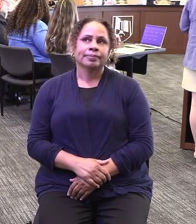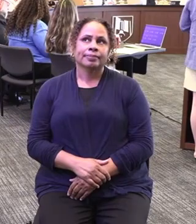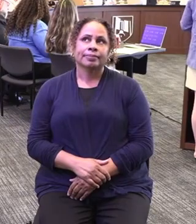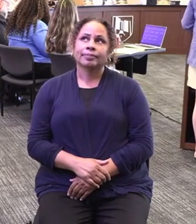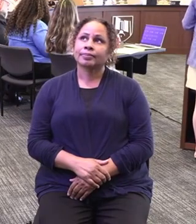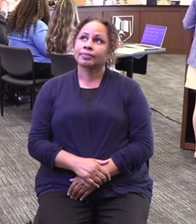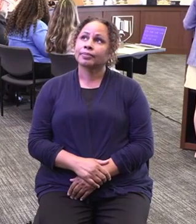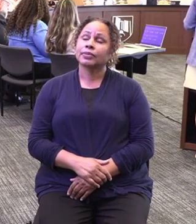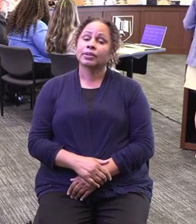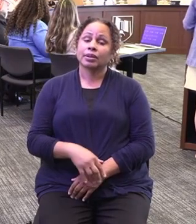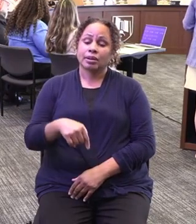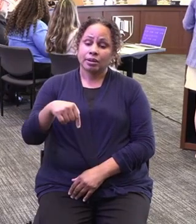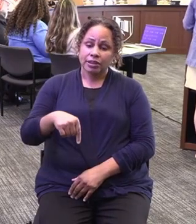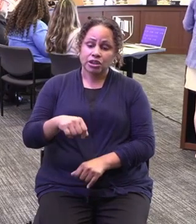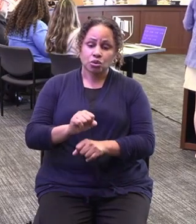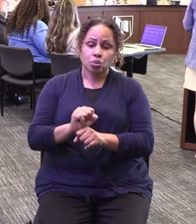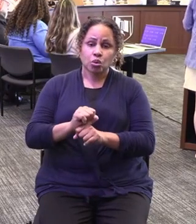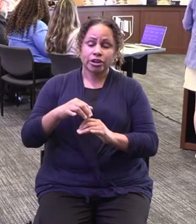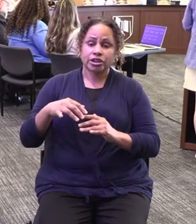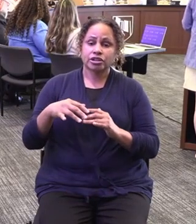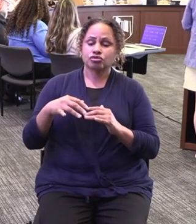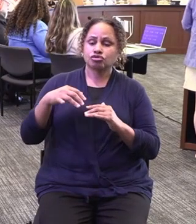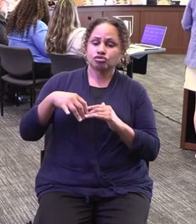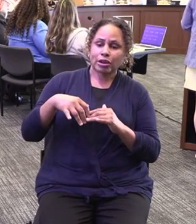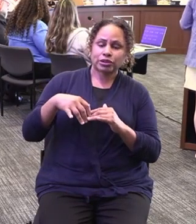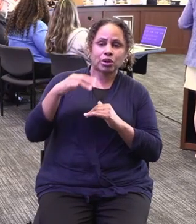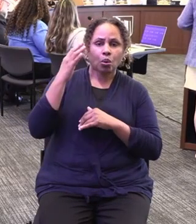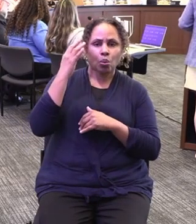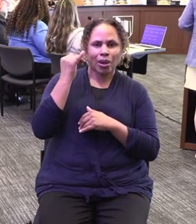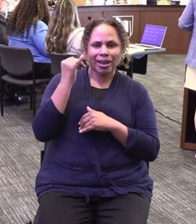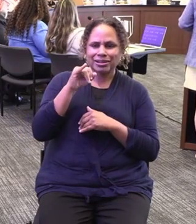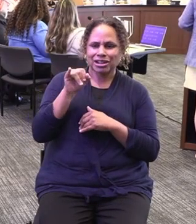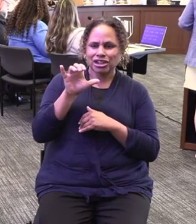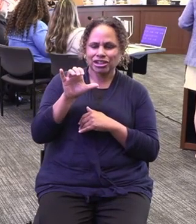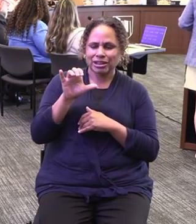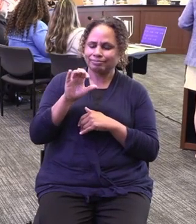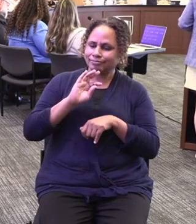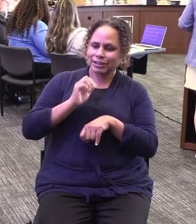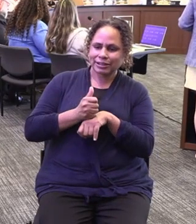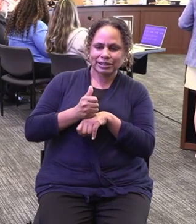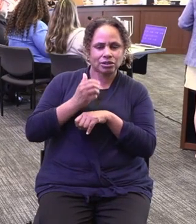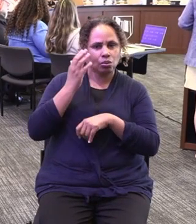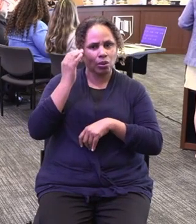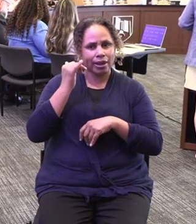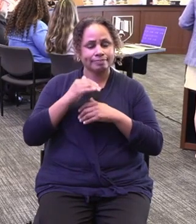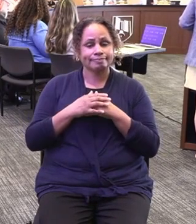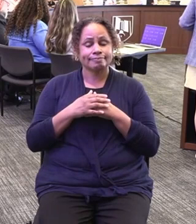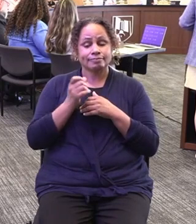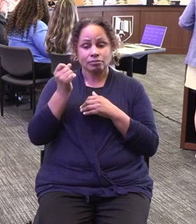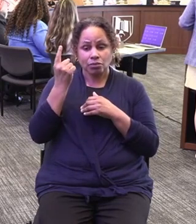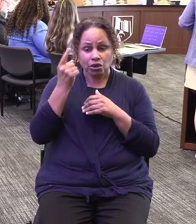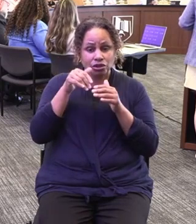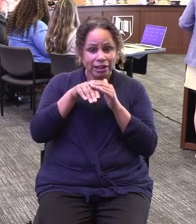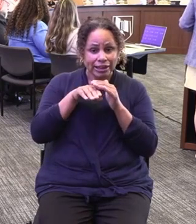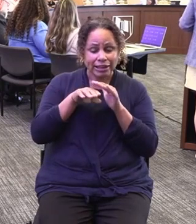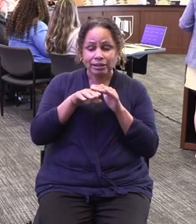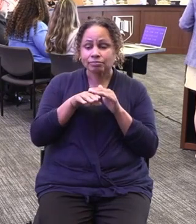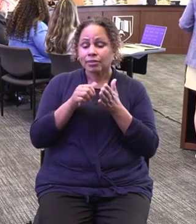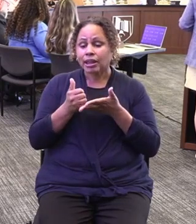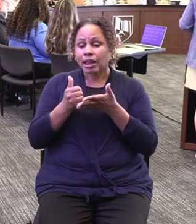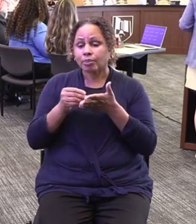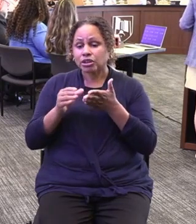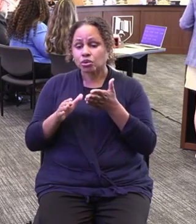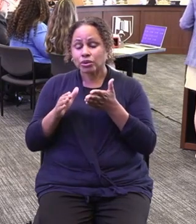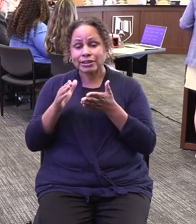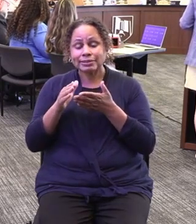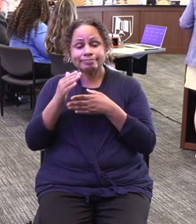This work is grounded in why JJC exists. Everything we're doing is centered on expanding access, helping students see opportunities,